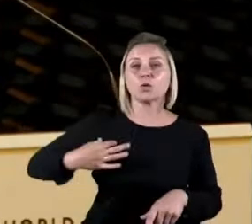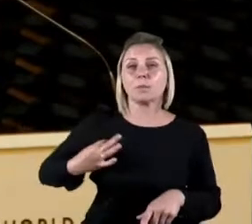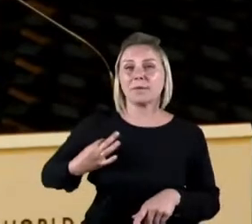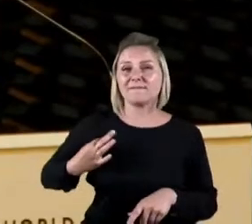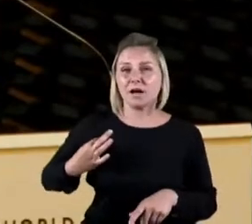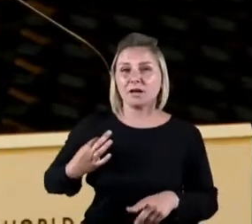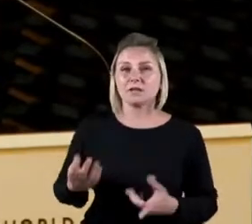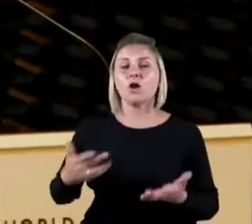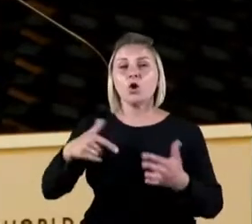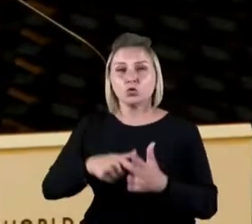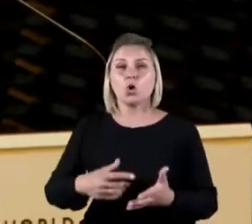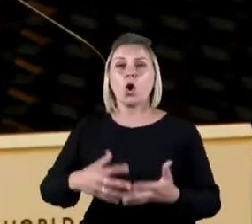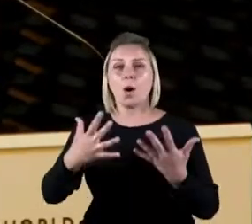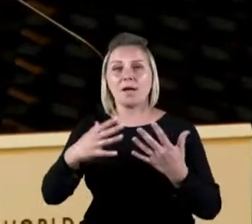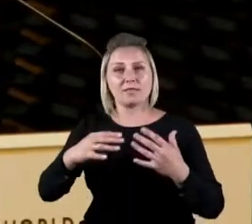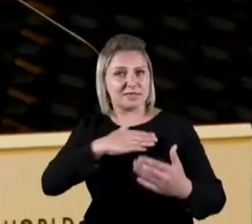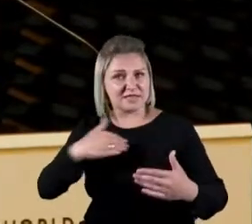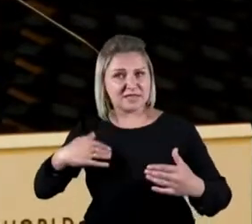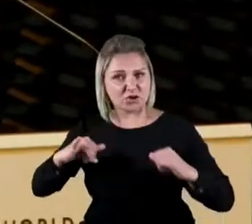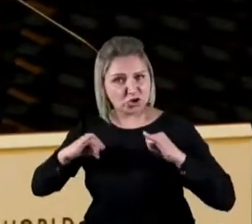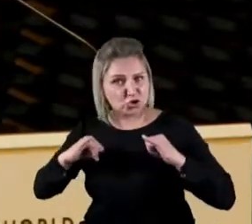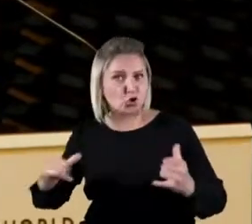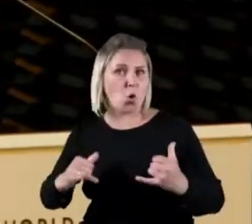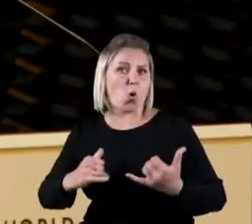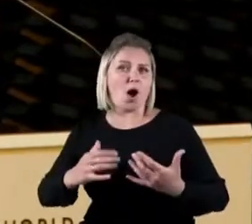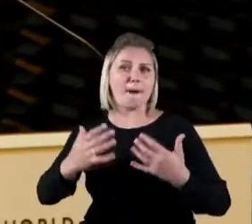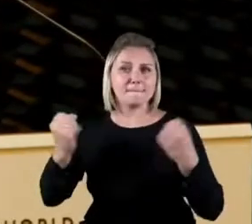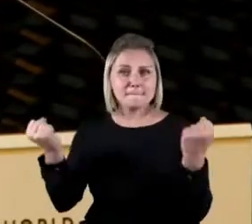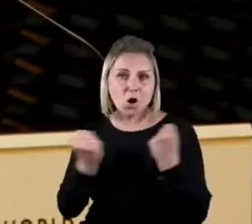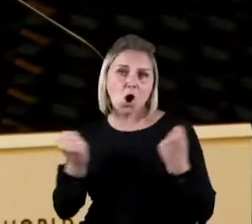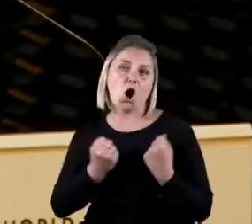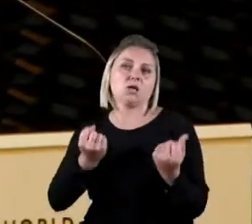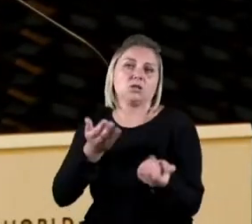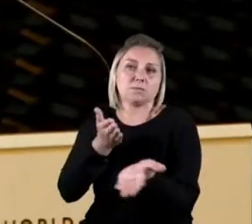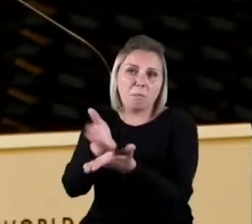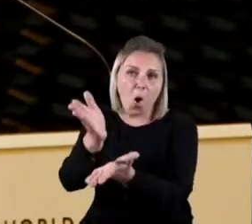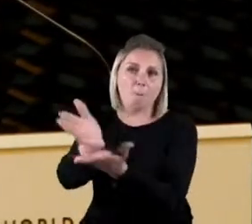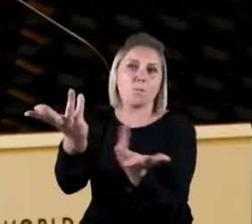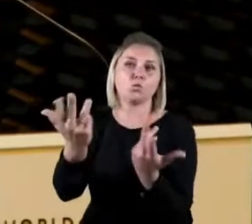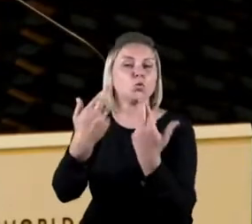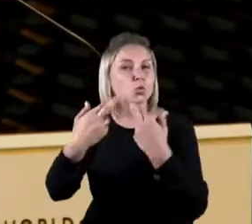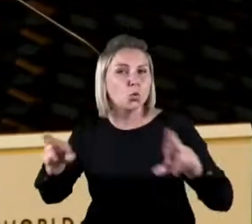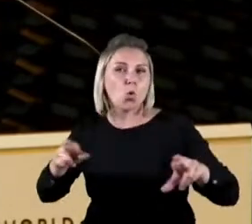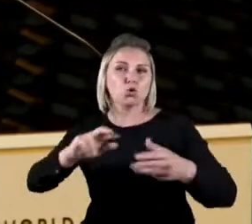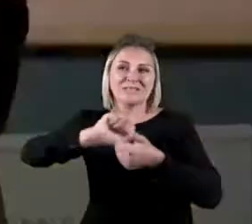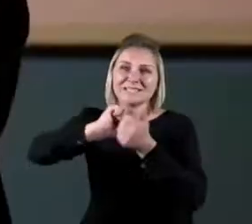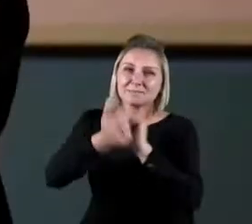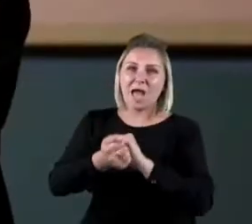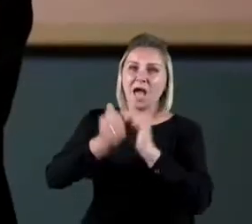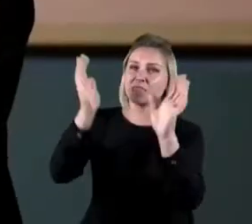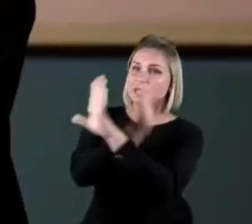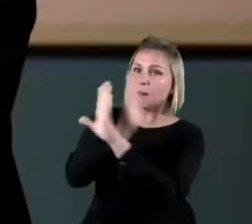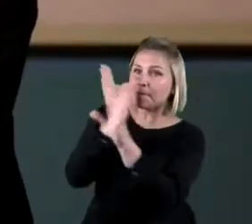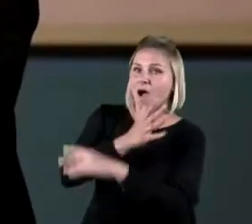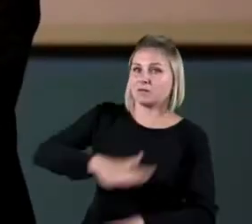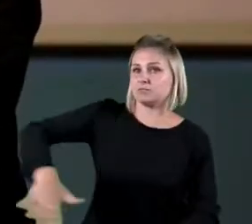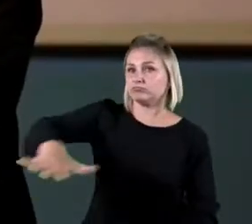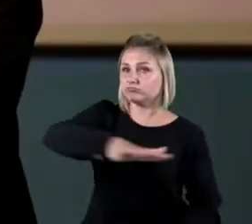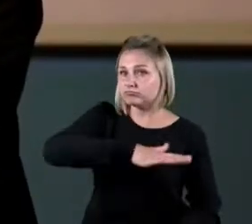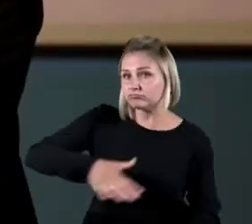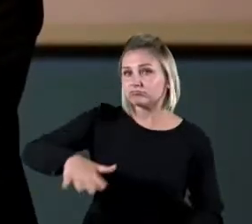to increase our power of climate change and environmental solutions. and we need to create solutions together. We are doing